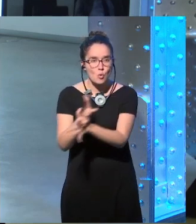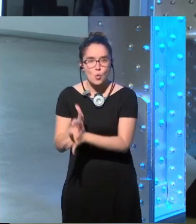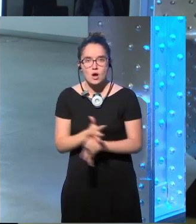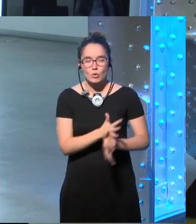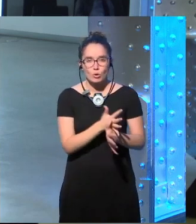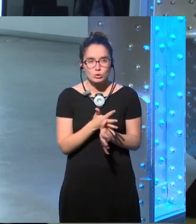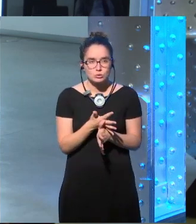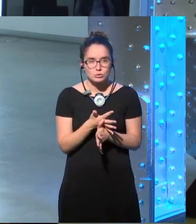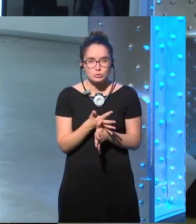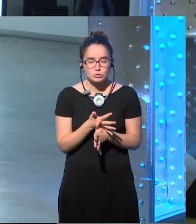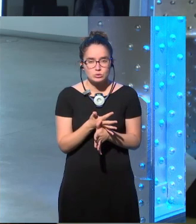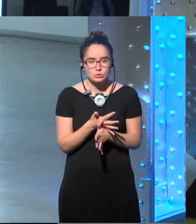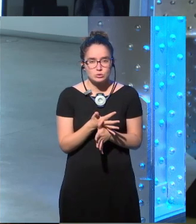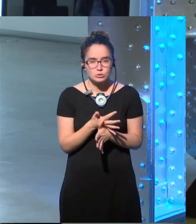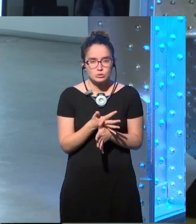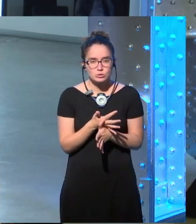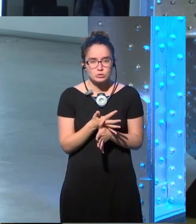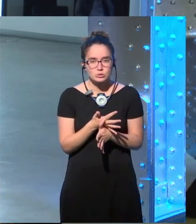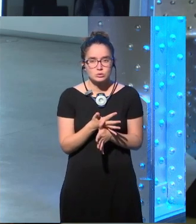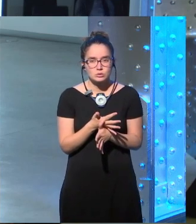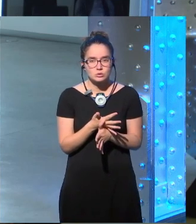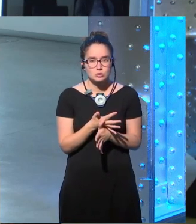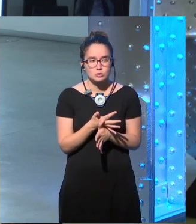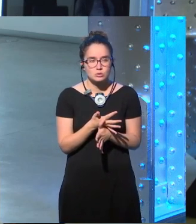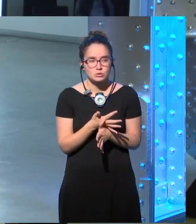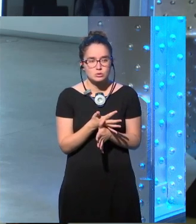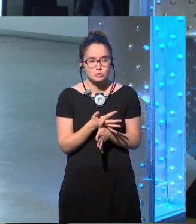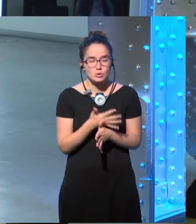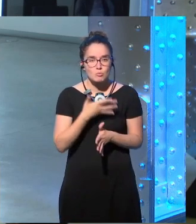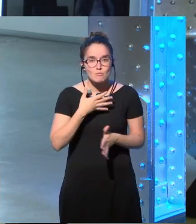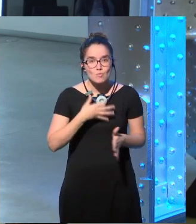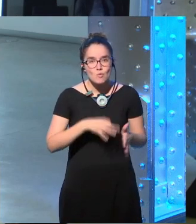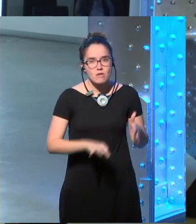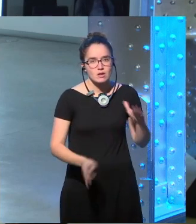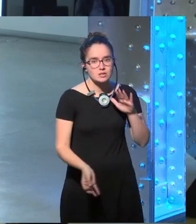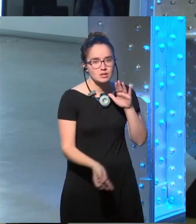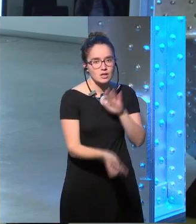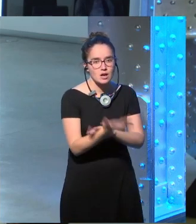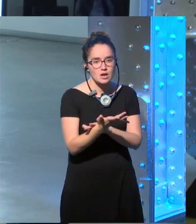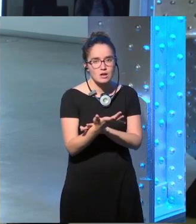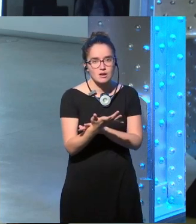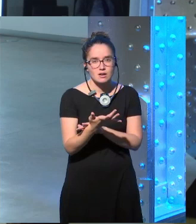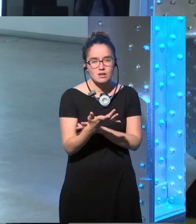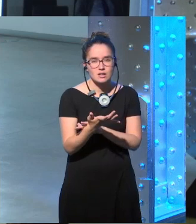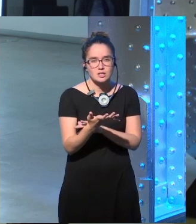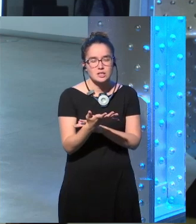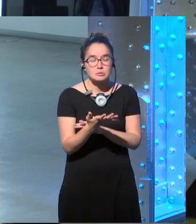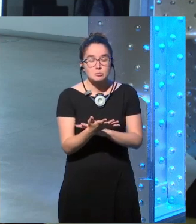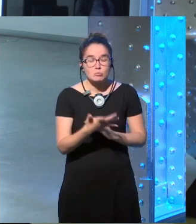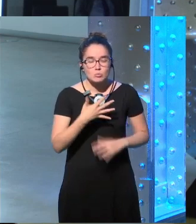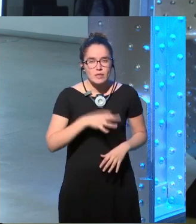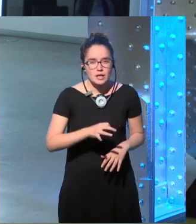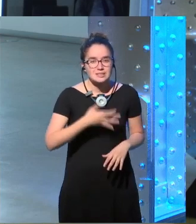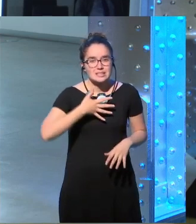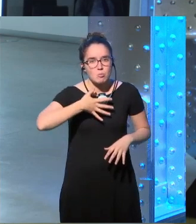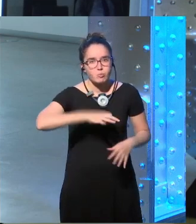finite amount of things you can do in a way, and that we can more easily automate away. But